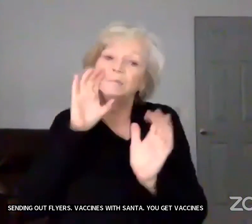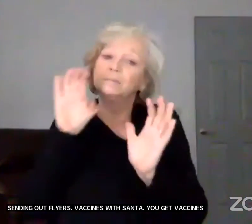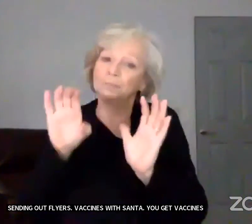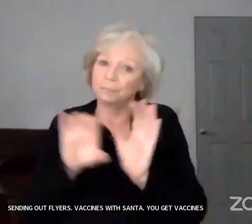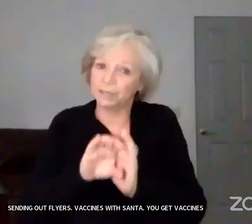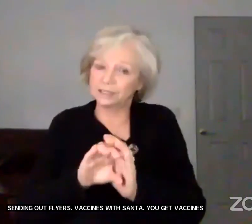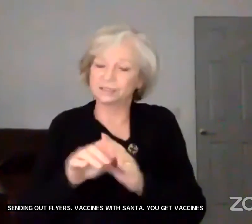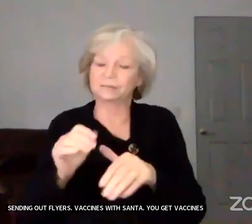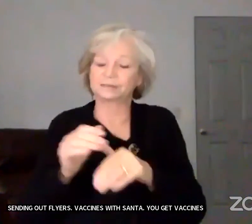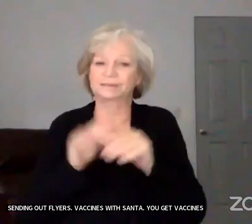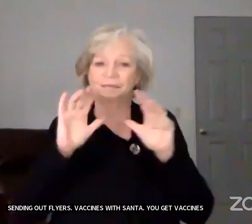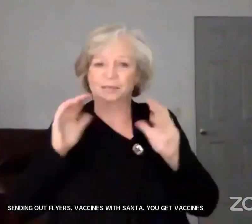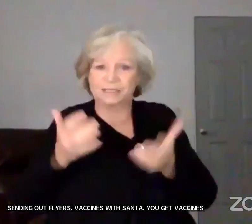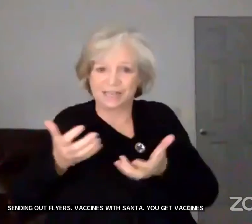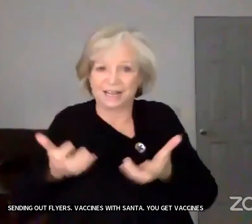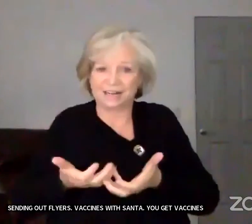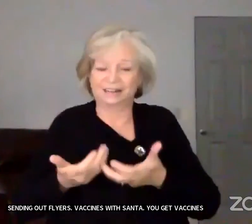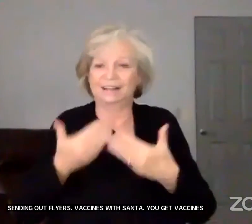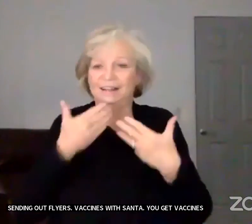vaccine. Thank you.